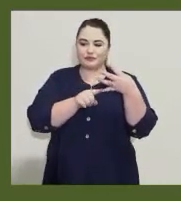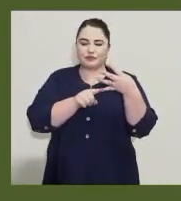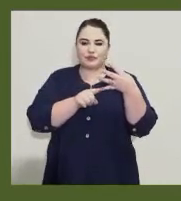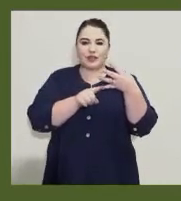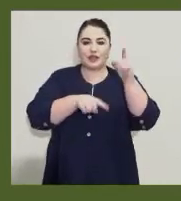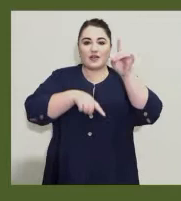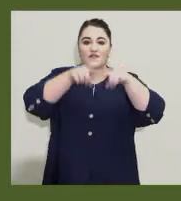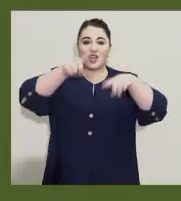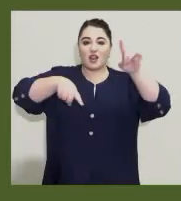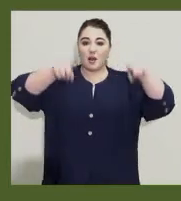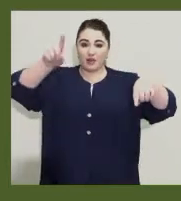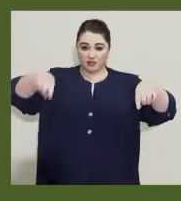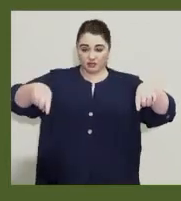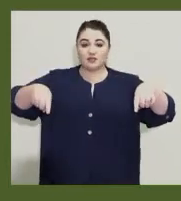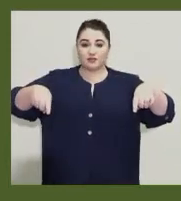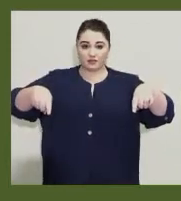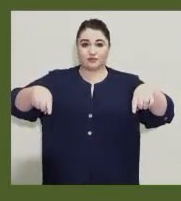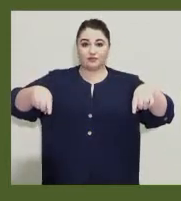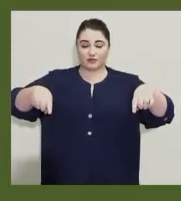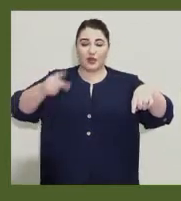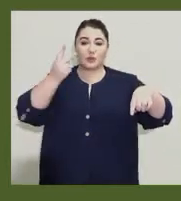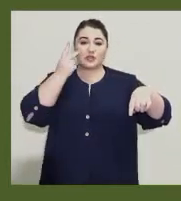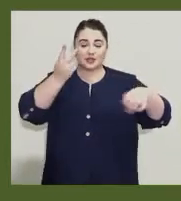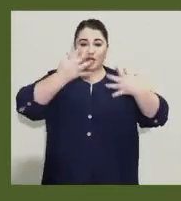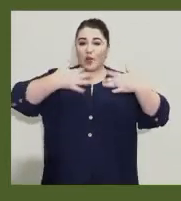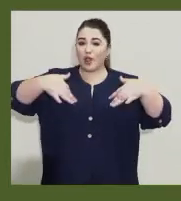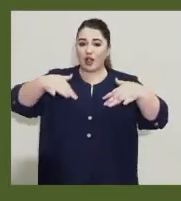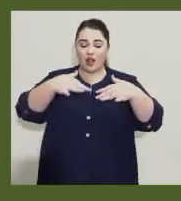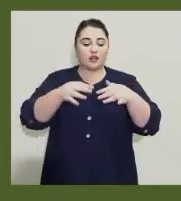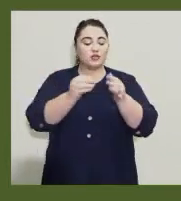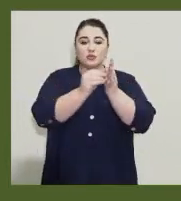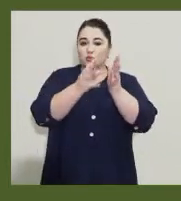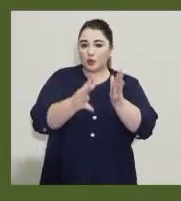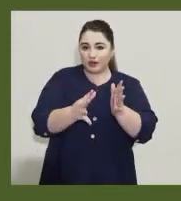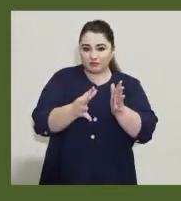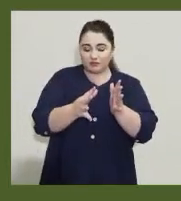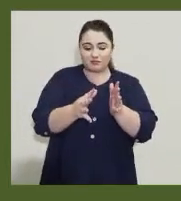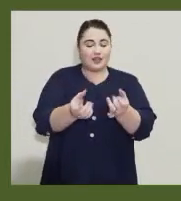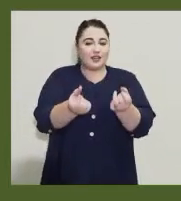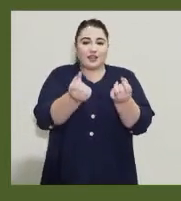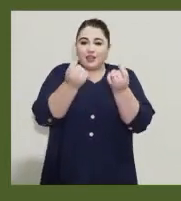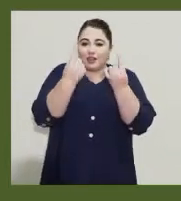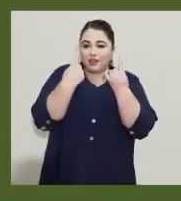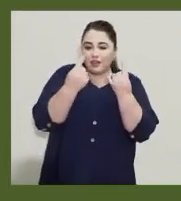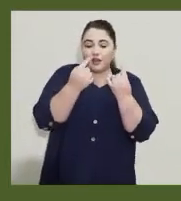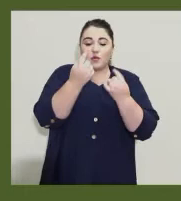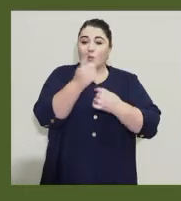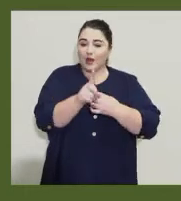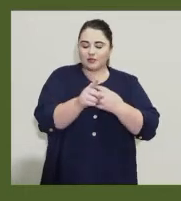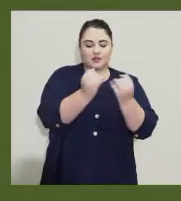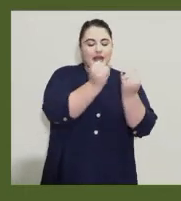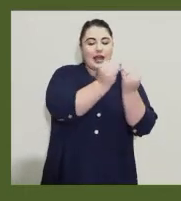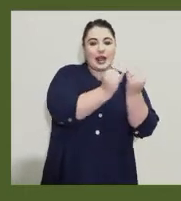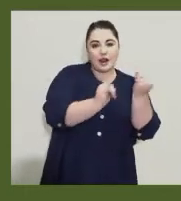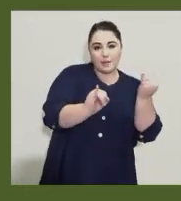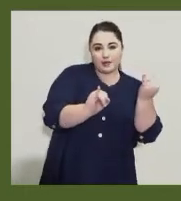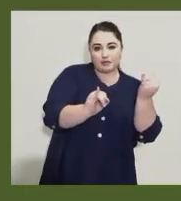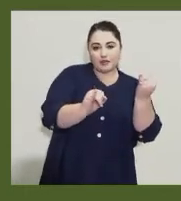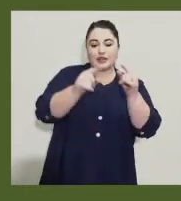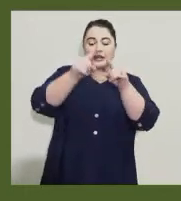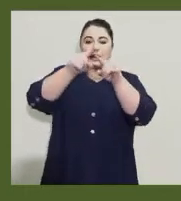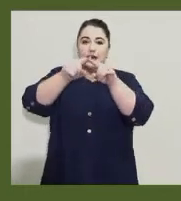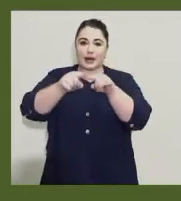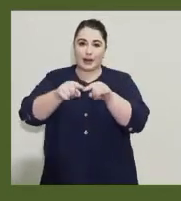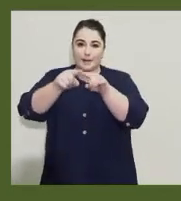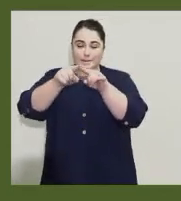look at the variables. We find all over that learners don't understand the difference between an